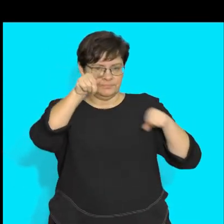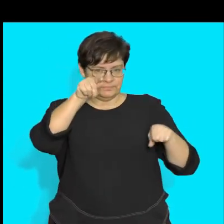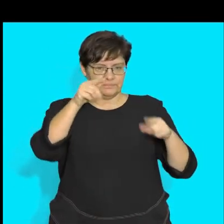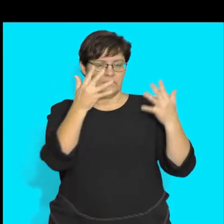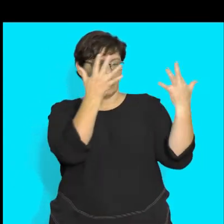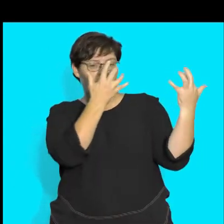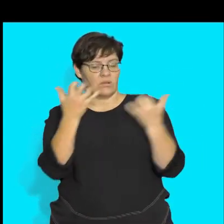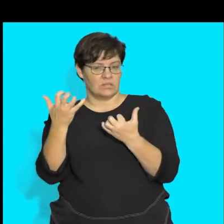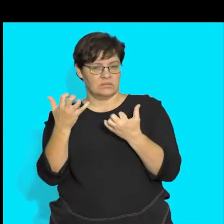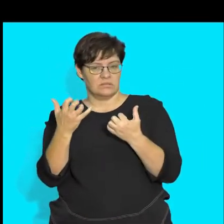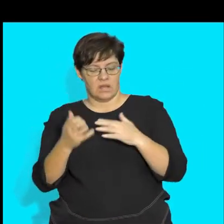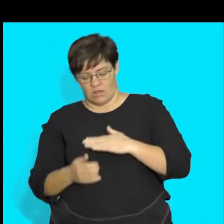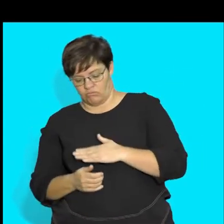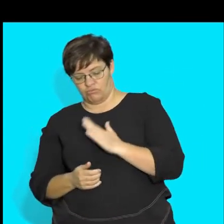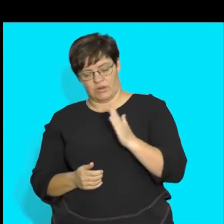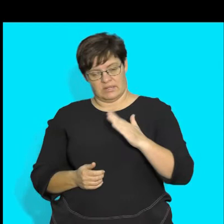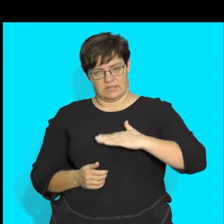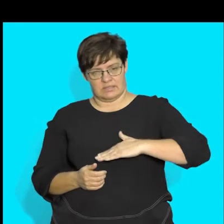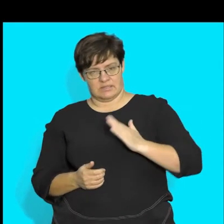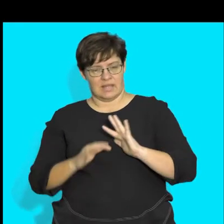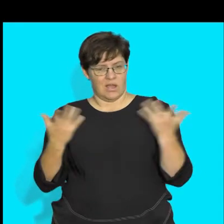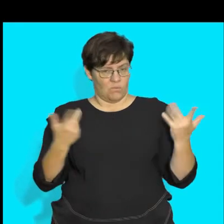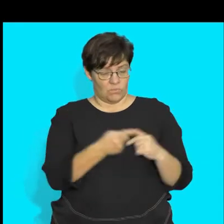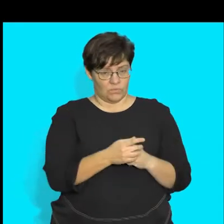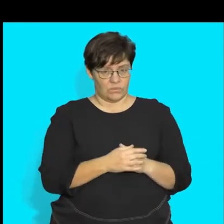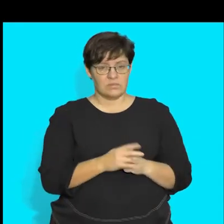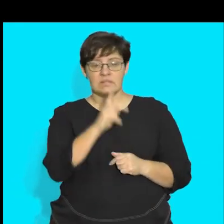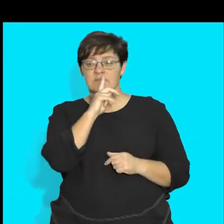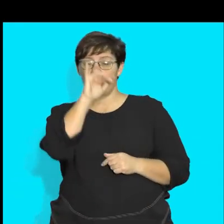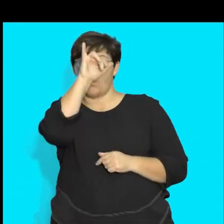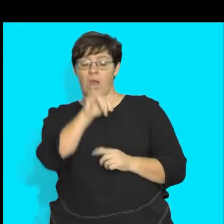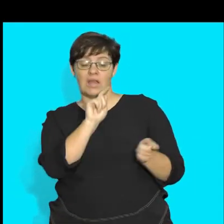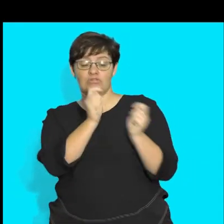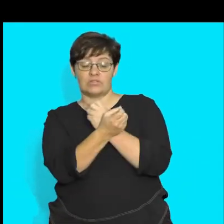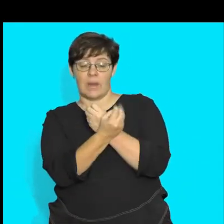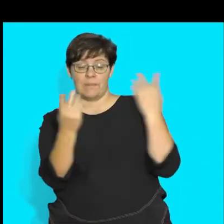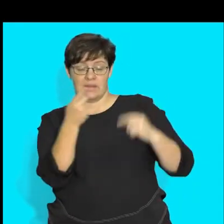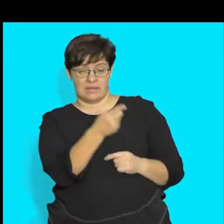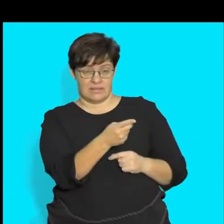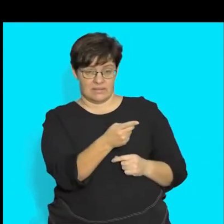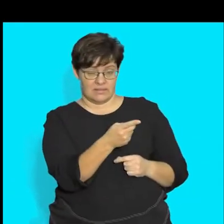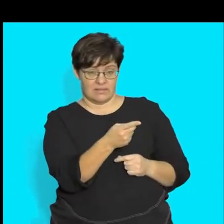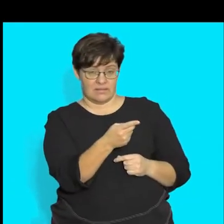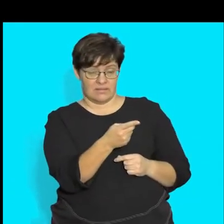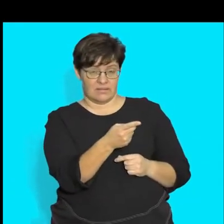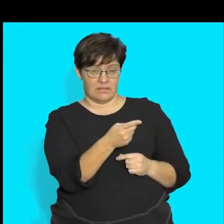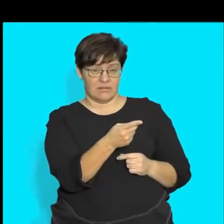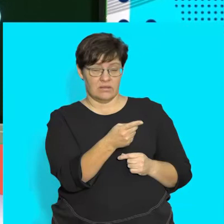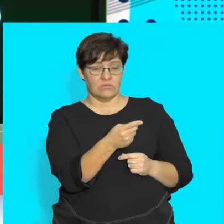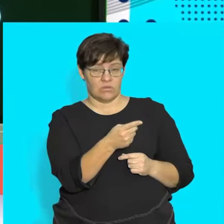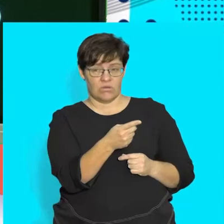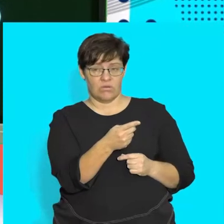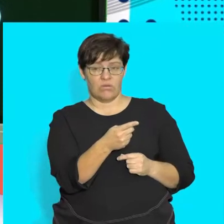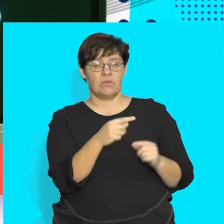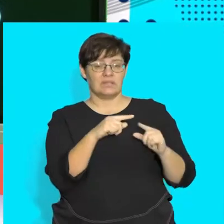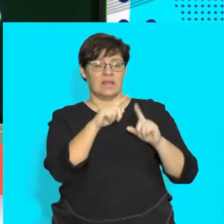the gradient? Well, I would see how much is the y changed by, and so that triangle is delta, and that just